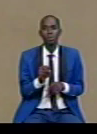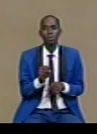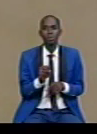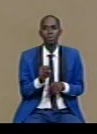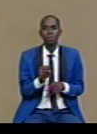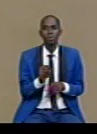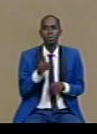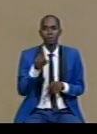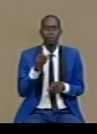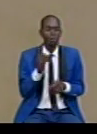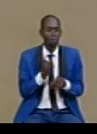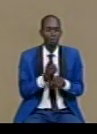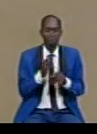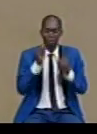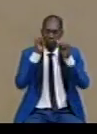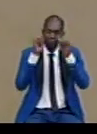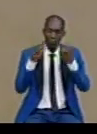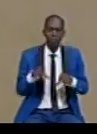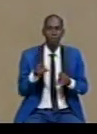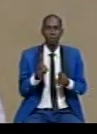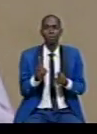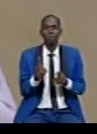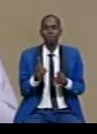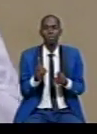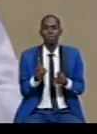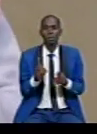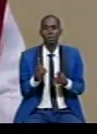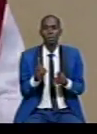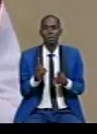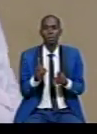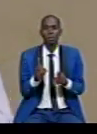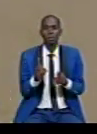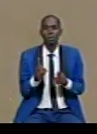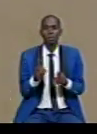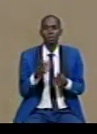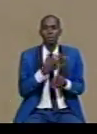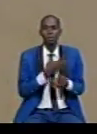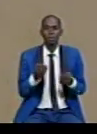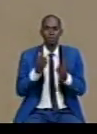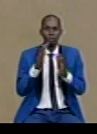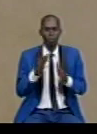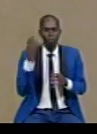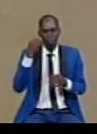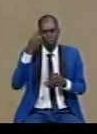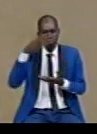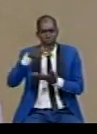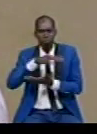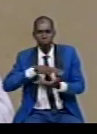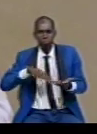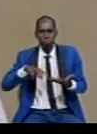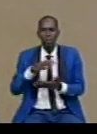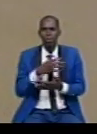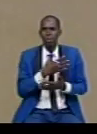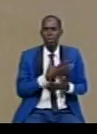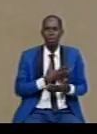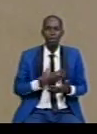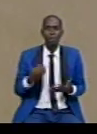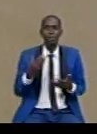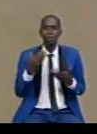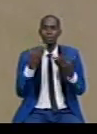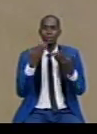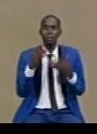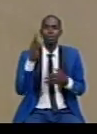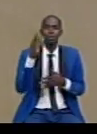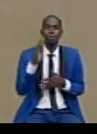I just pass on. I just pass on. And then the driver was confused and everybody were all praying. Thank God,